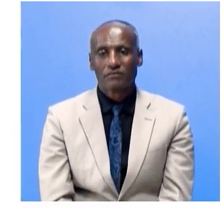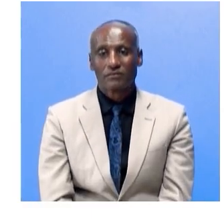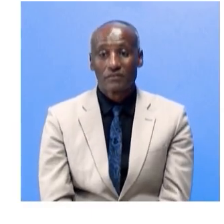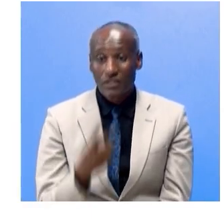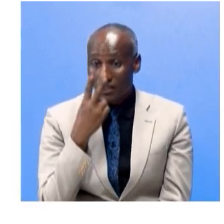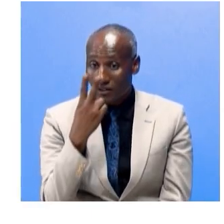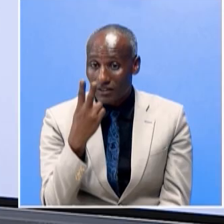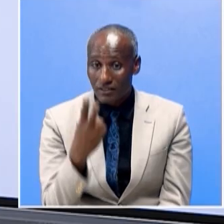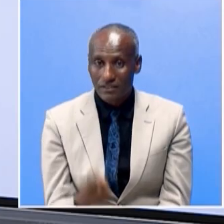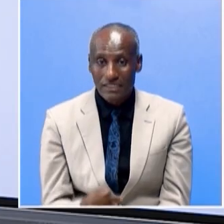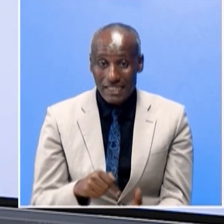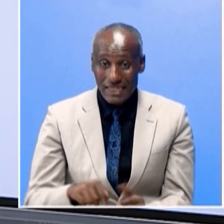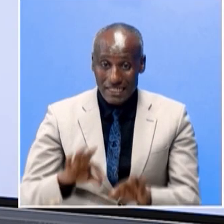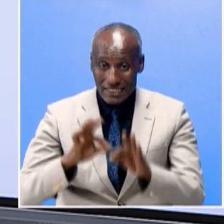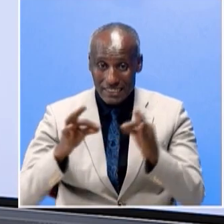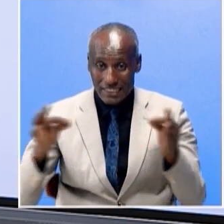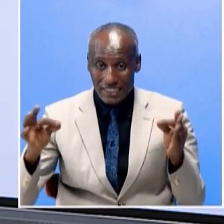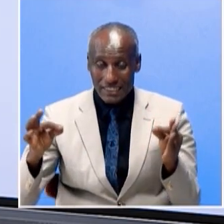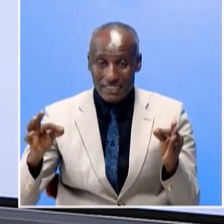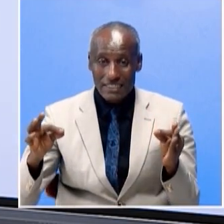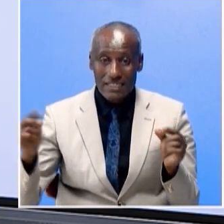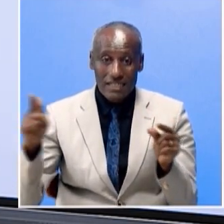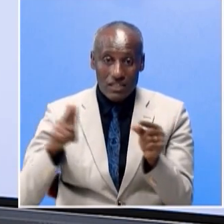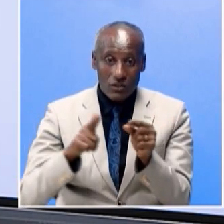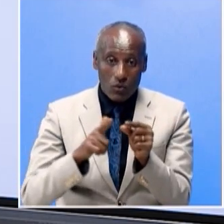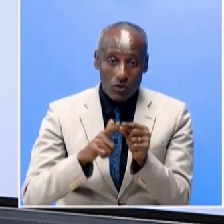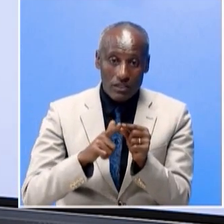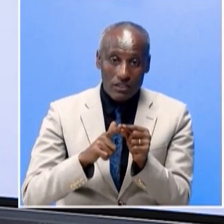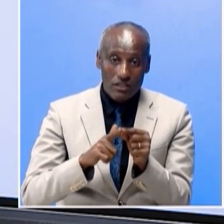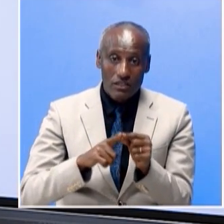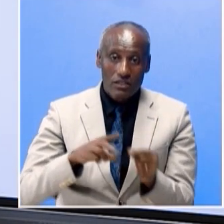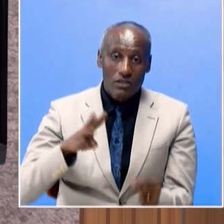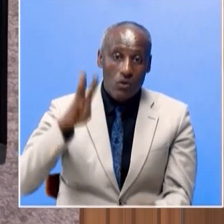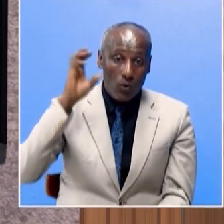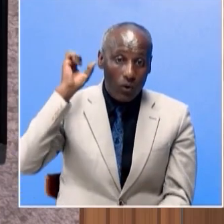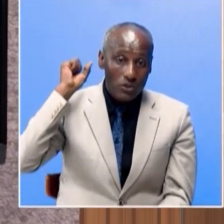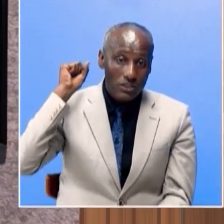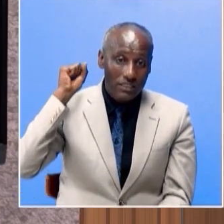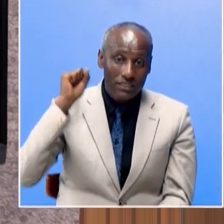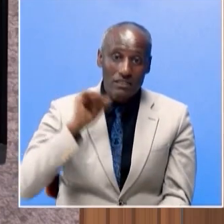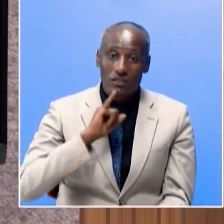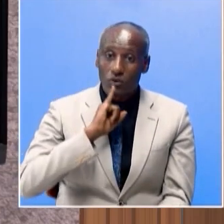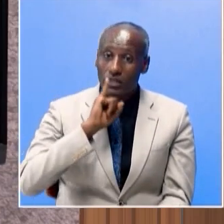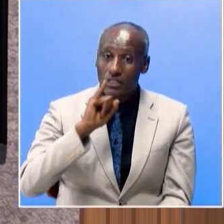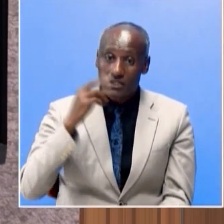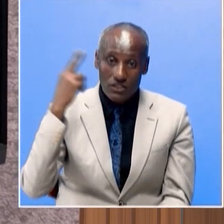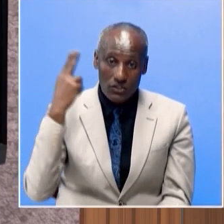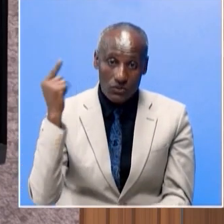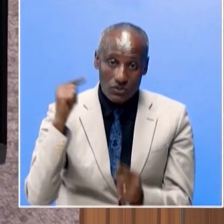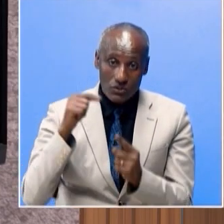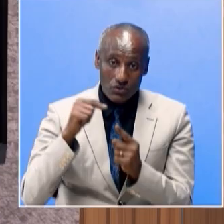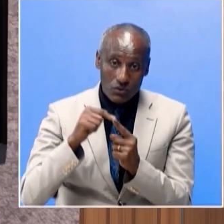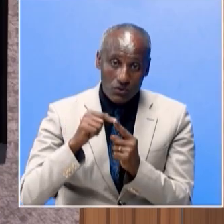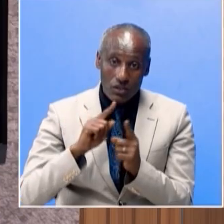Look, in this sentence, the word or maybe the verb to be was is used to talk